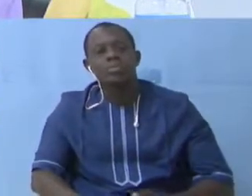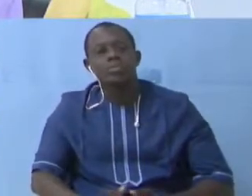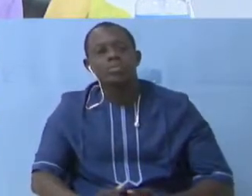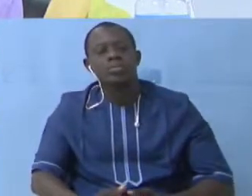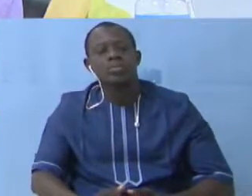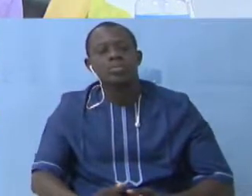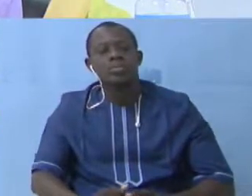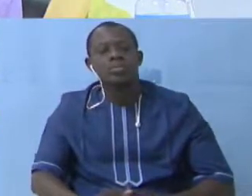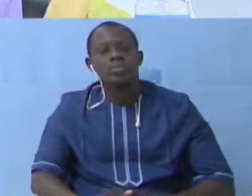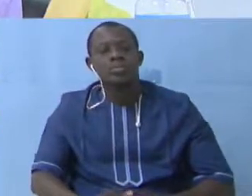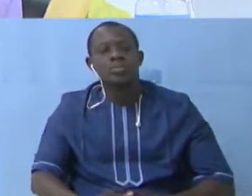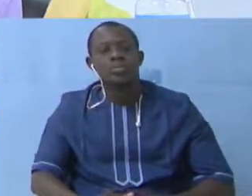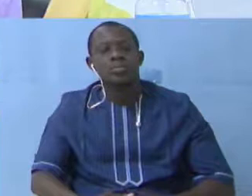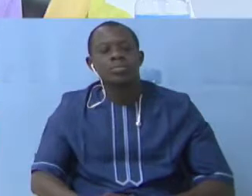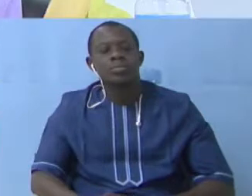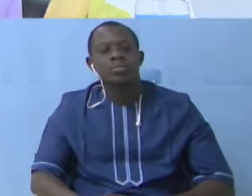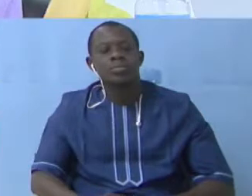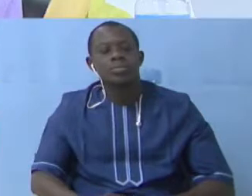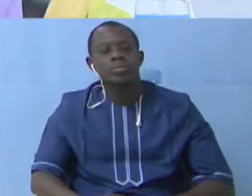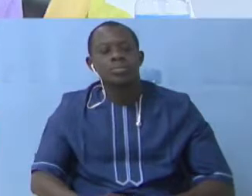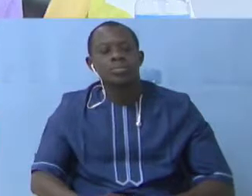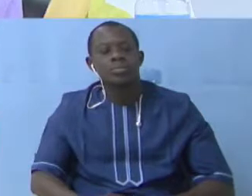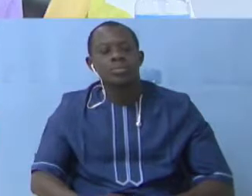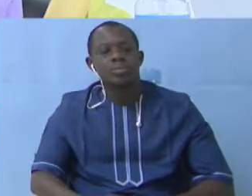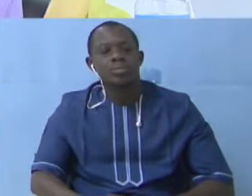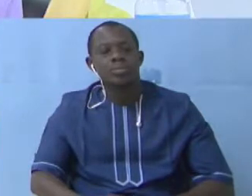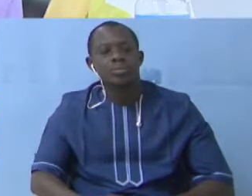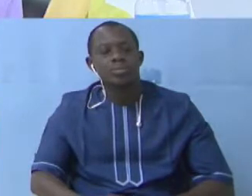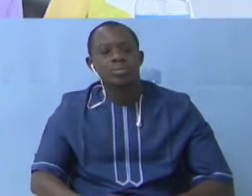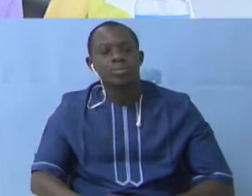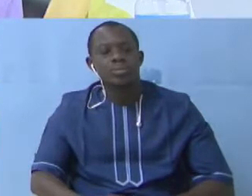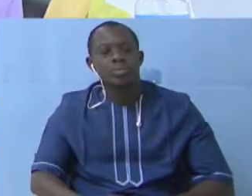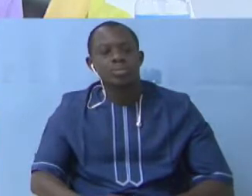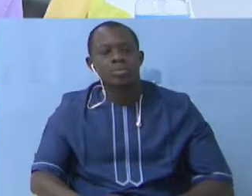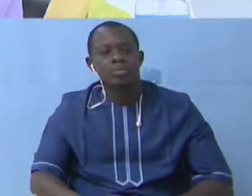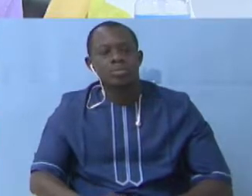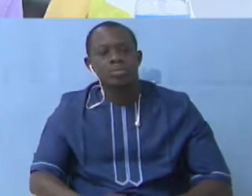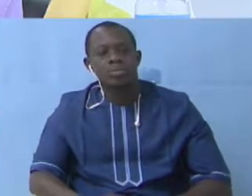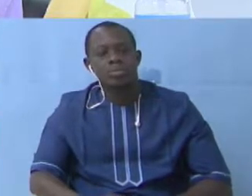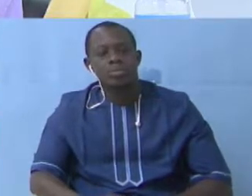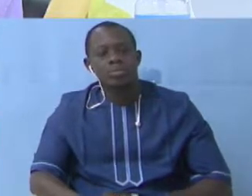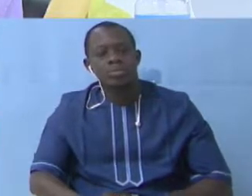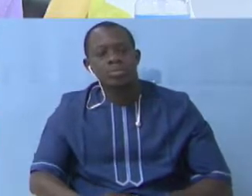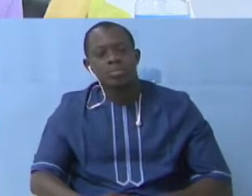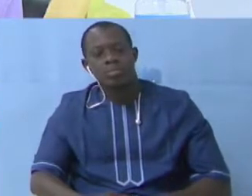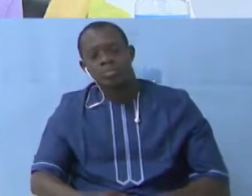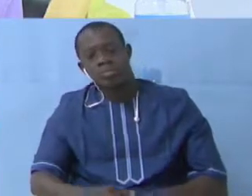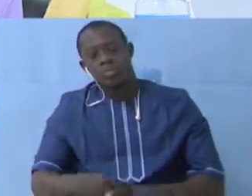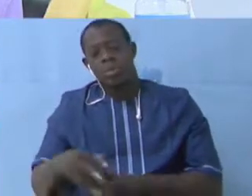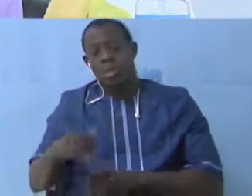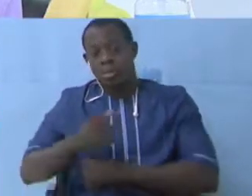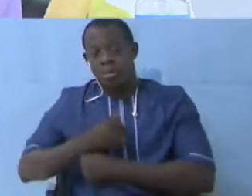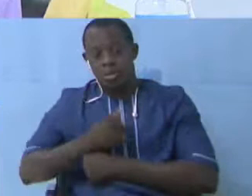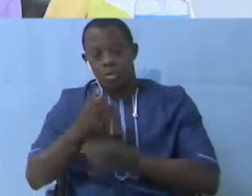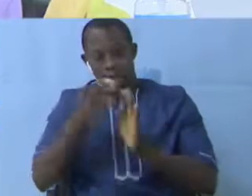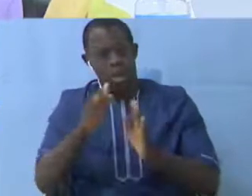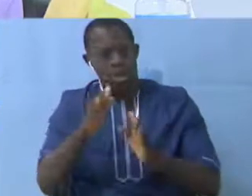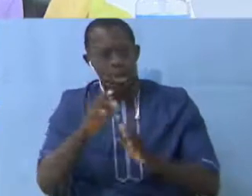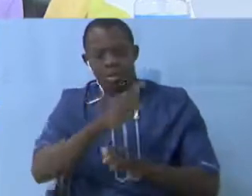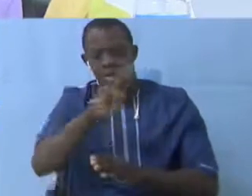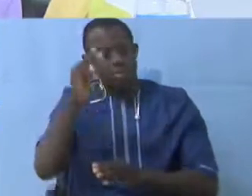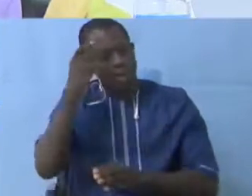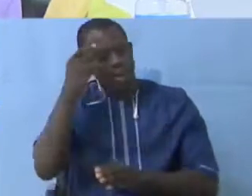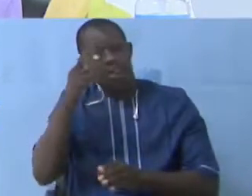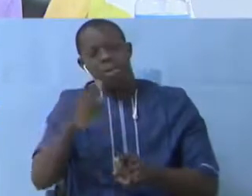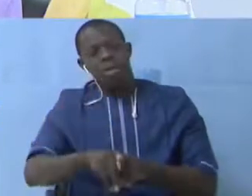But security-wise, I think they were not sure that if that move was wise. waaye nag ci mbiri